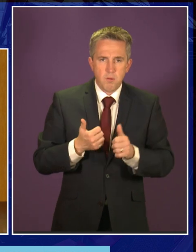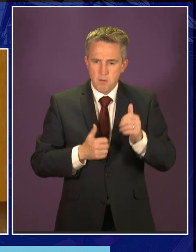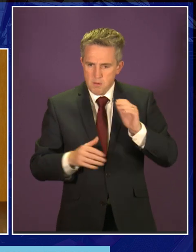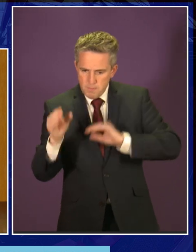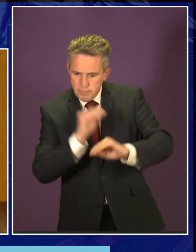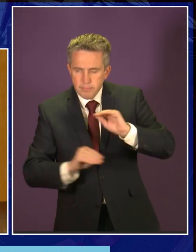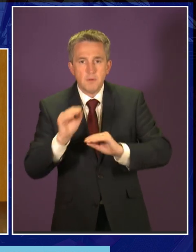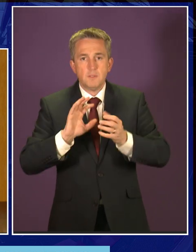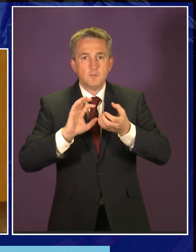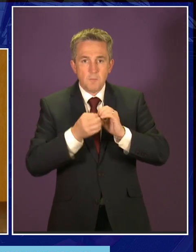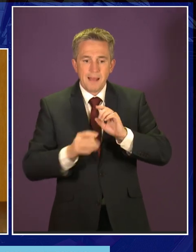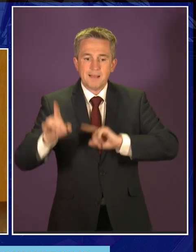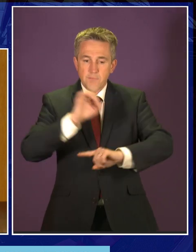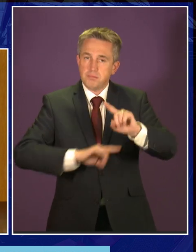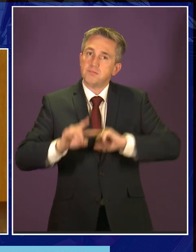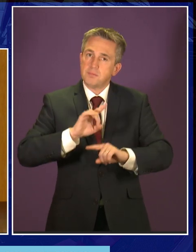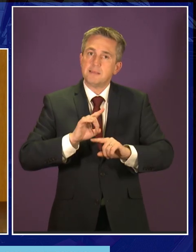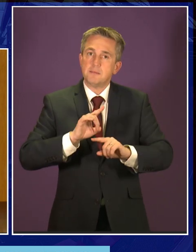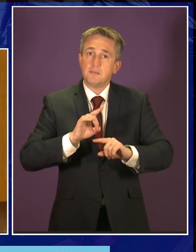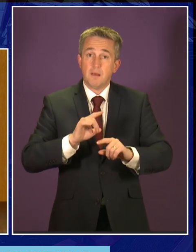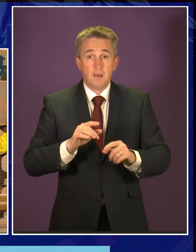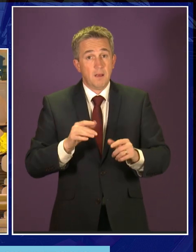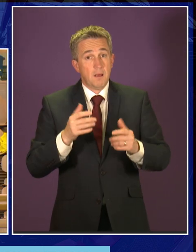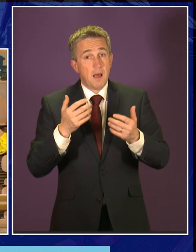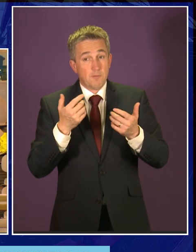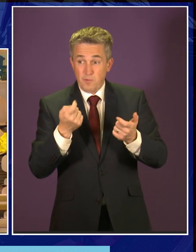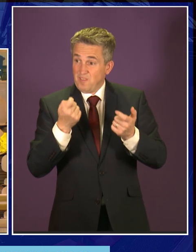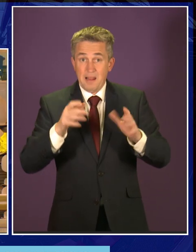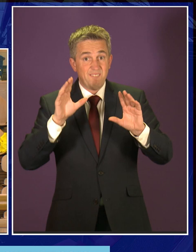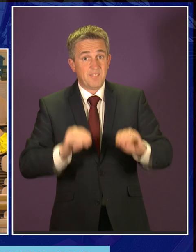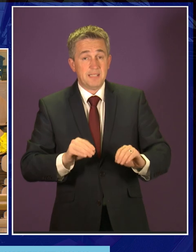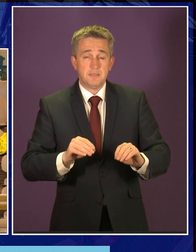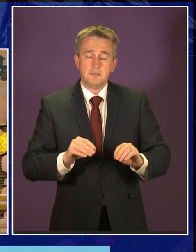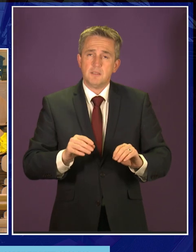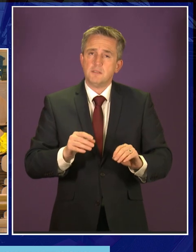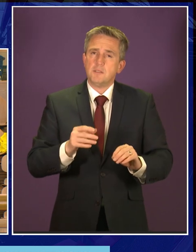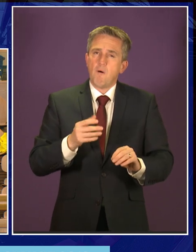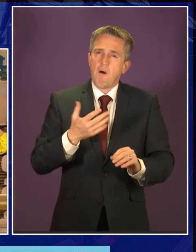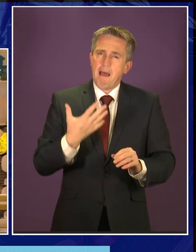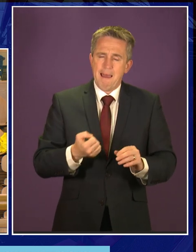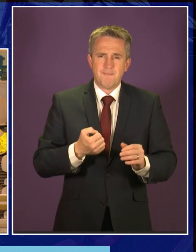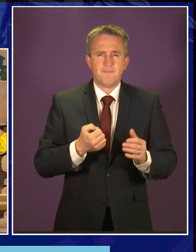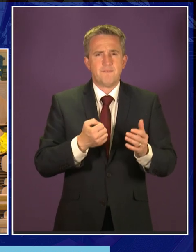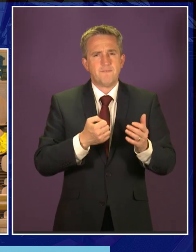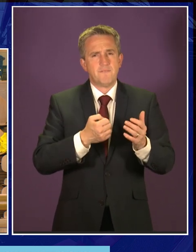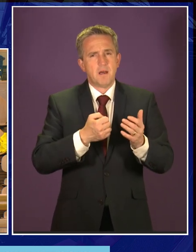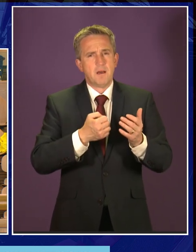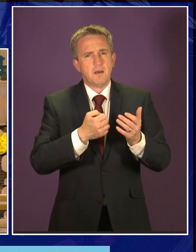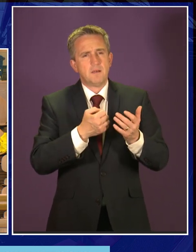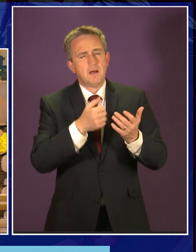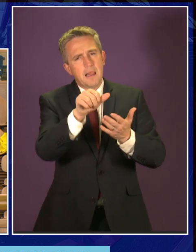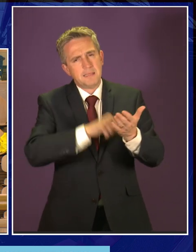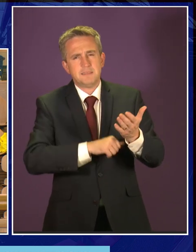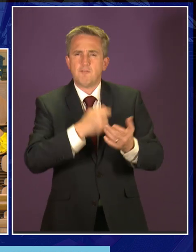been invested in bringing this summit to life and nearly to conclusion. So please allow me and join me in giving